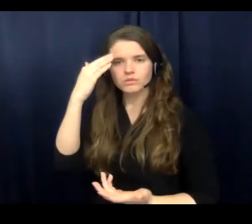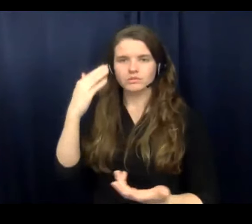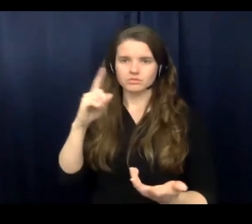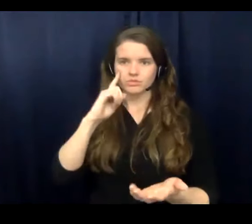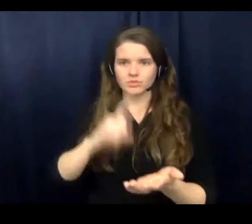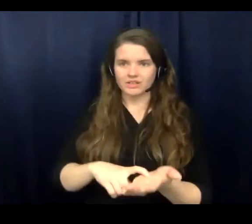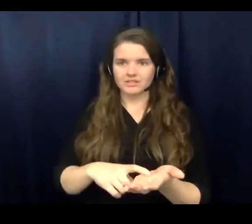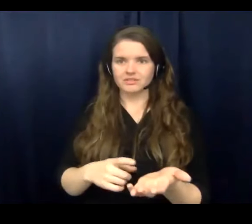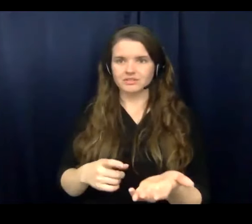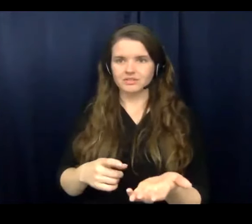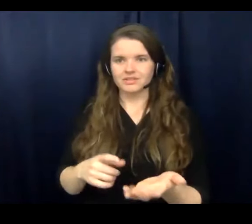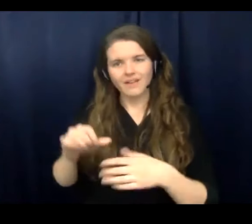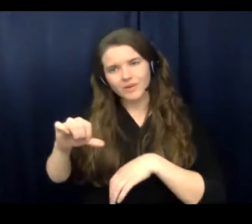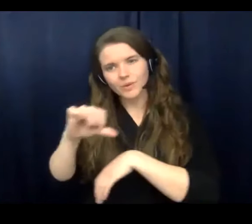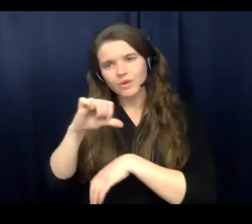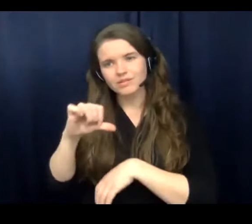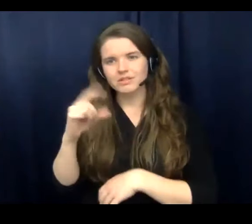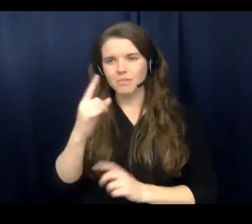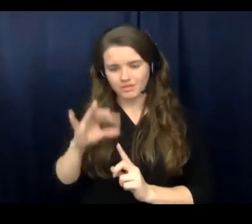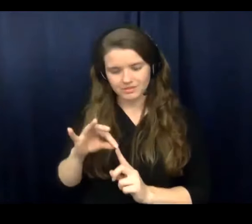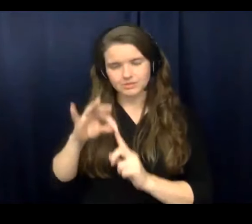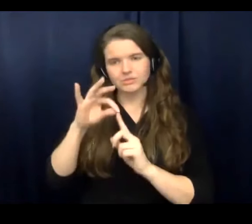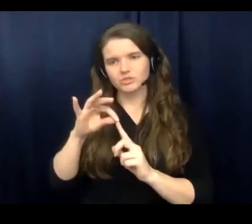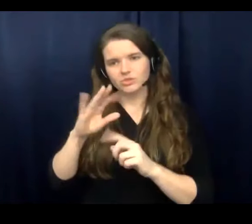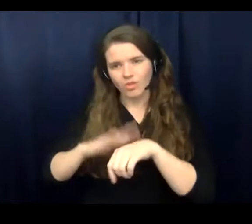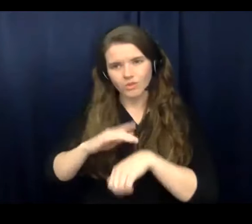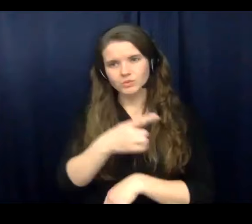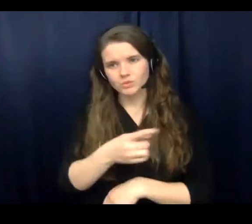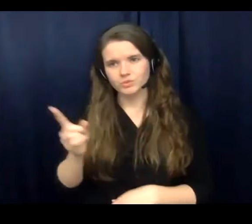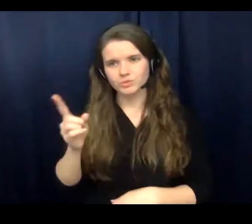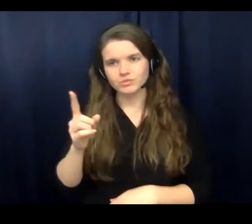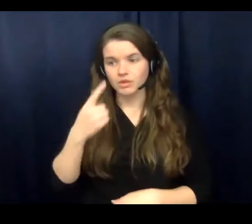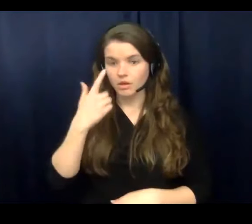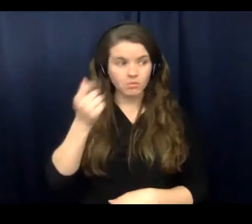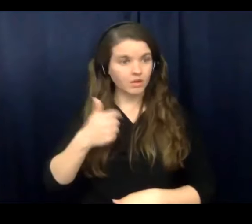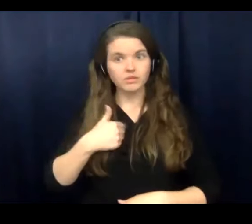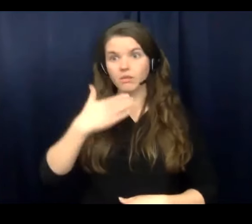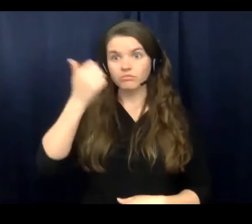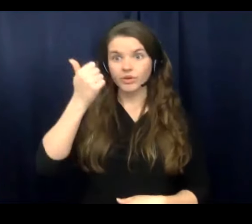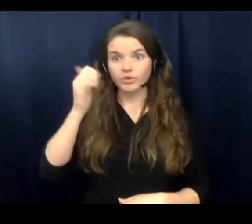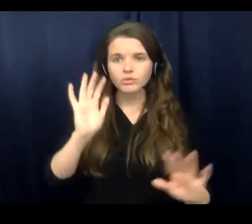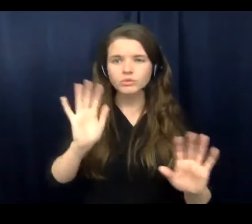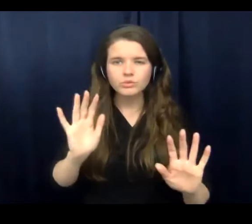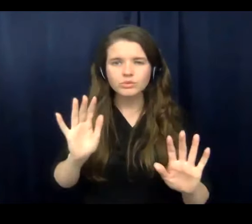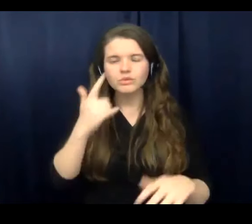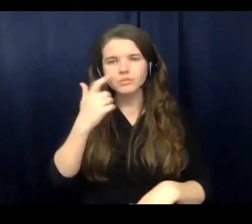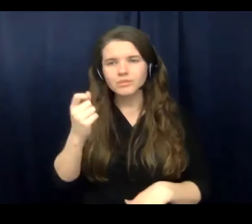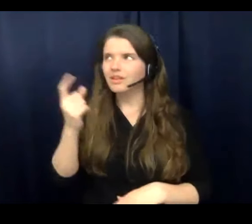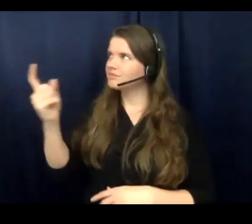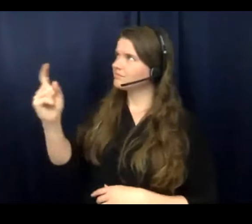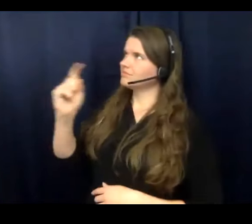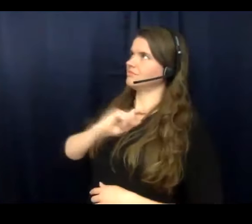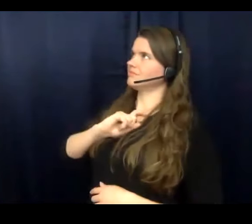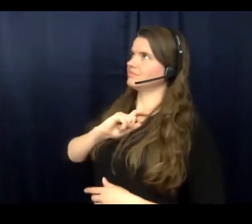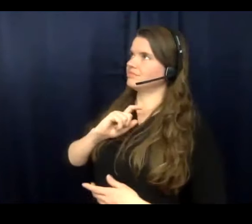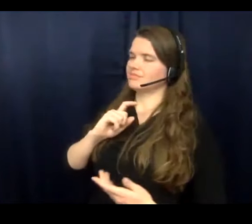there's a certain anointing. Something is special on you, not because you're better, but because you're equipped in spite of yourself